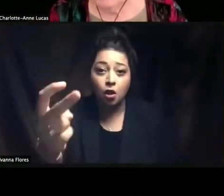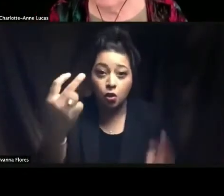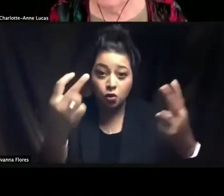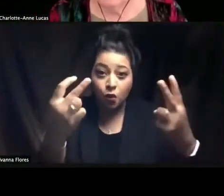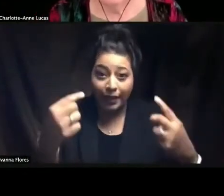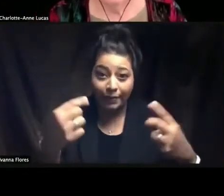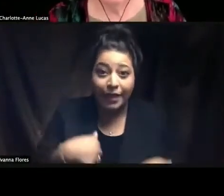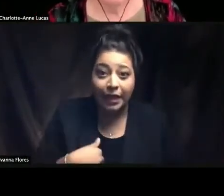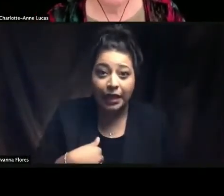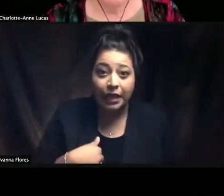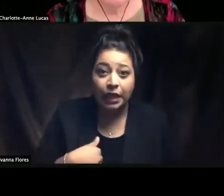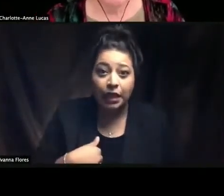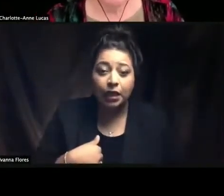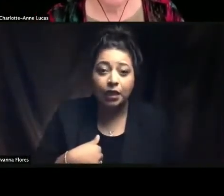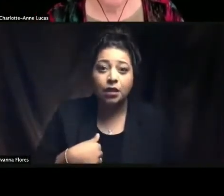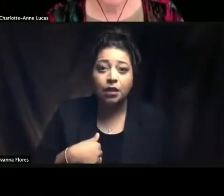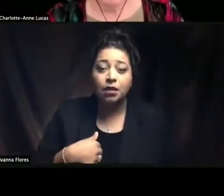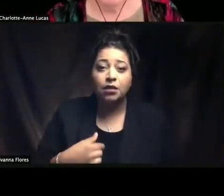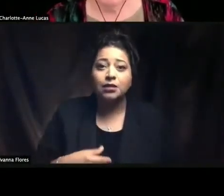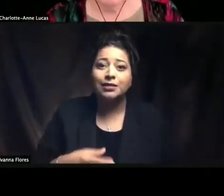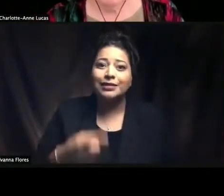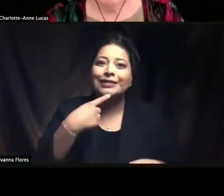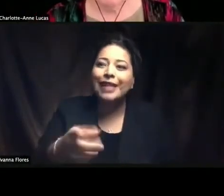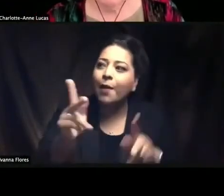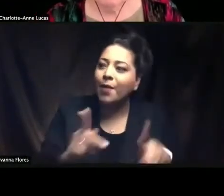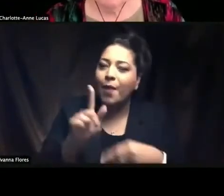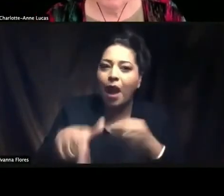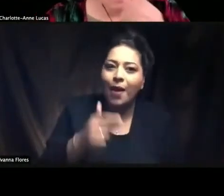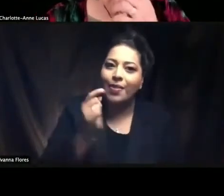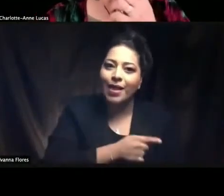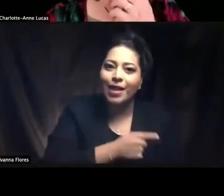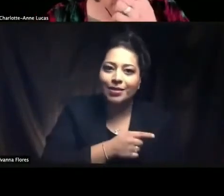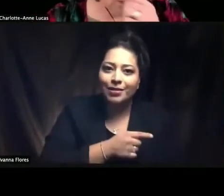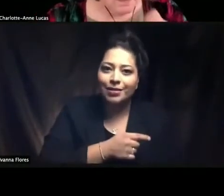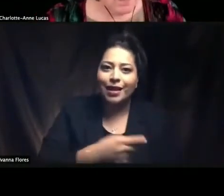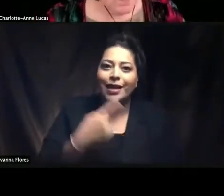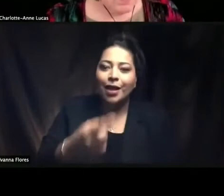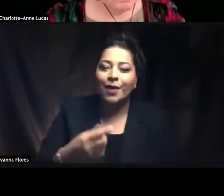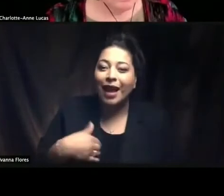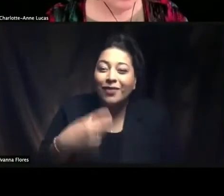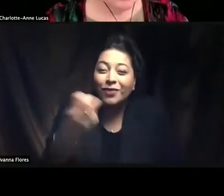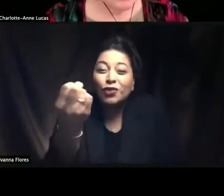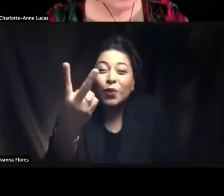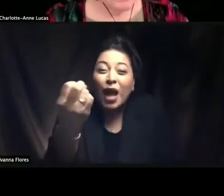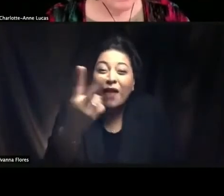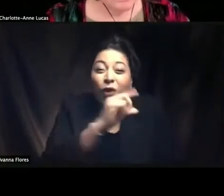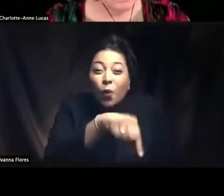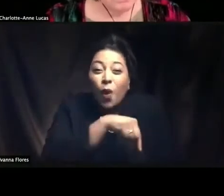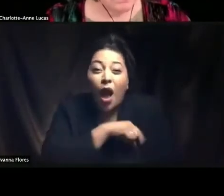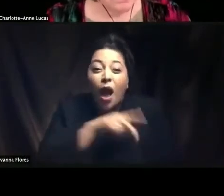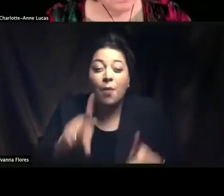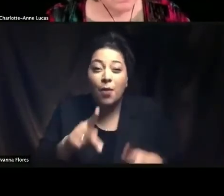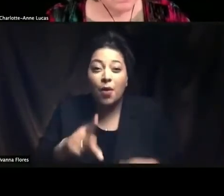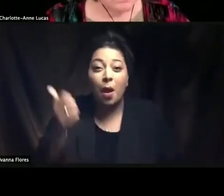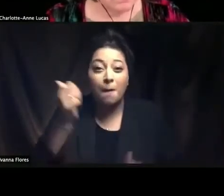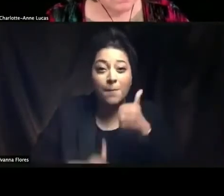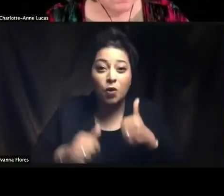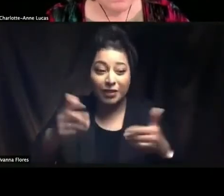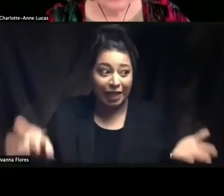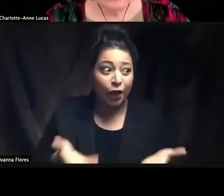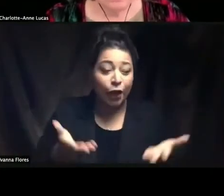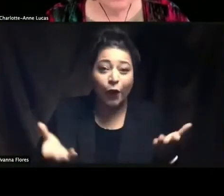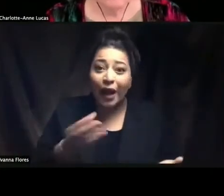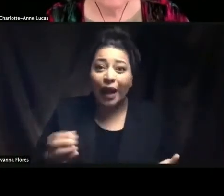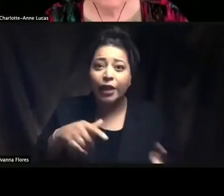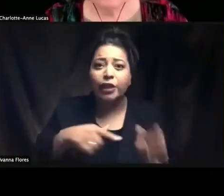this to share it and tell people about it, because they need to know there are 12 total candidates, and most of those candidates are here, and they